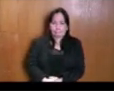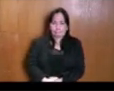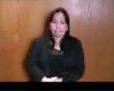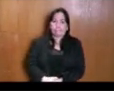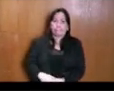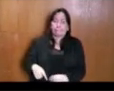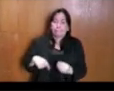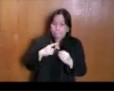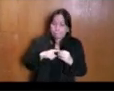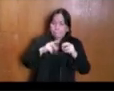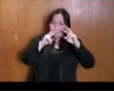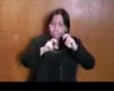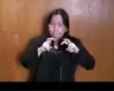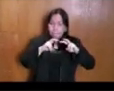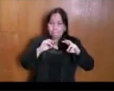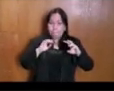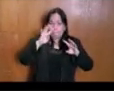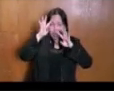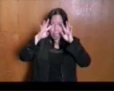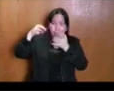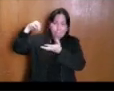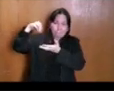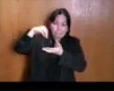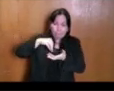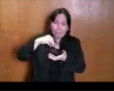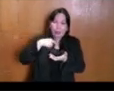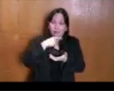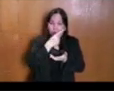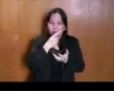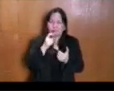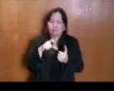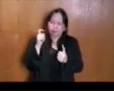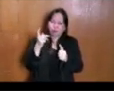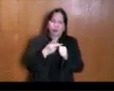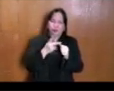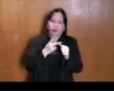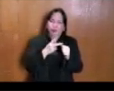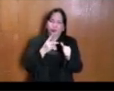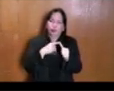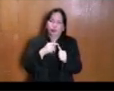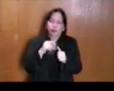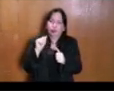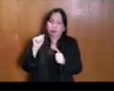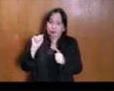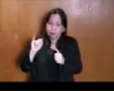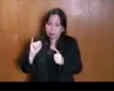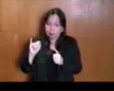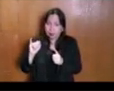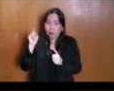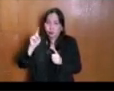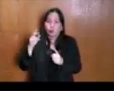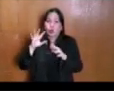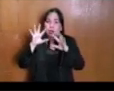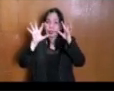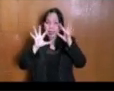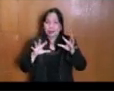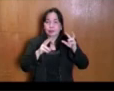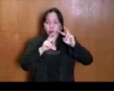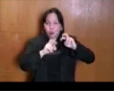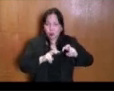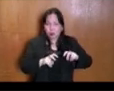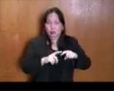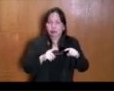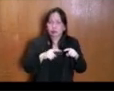In terms of research and innovation funding, there is a need to prioritize AI for climate research, focusing on projects